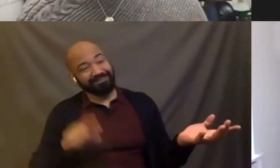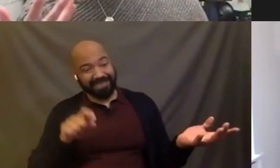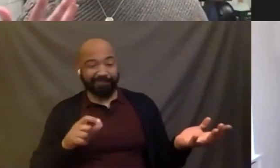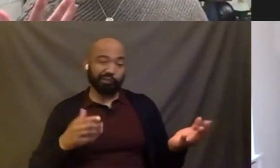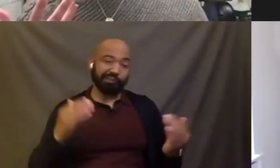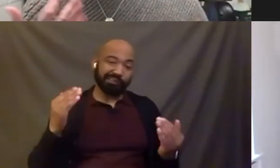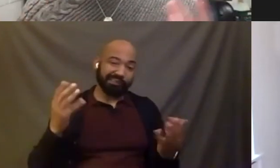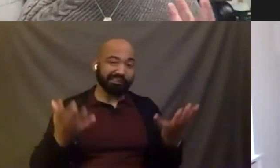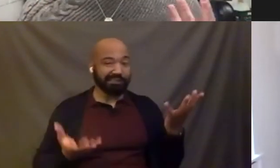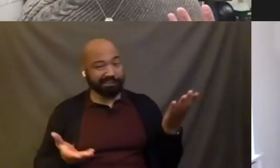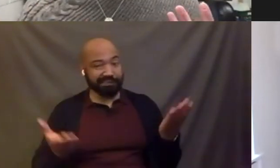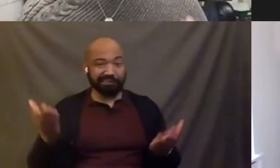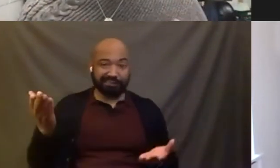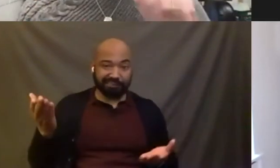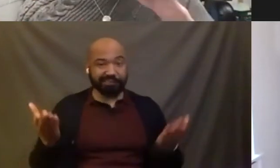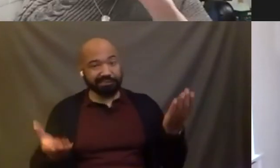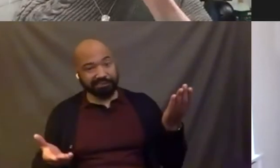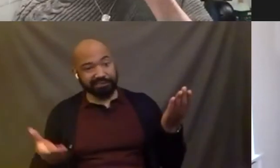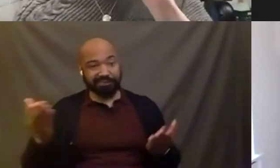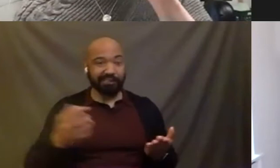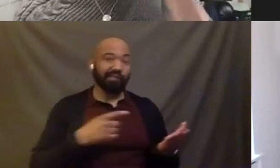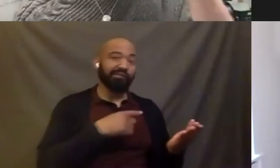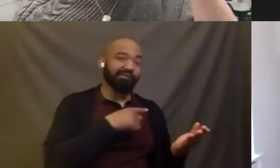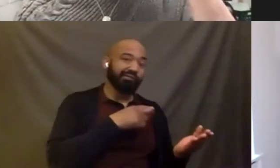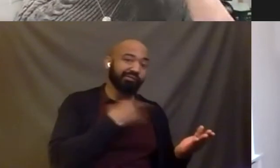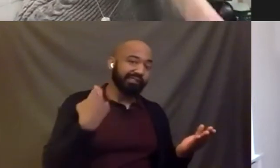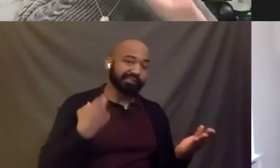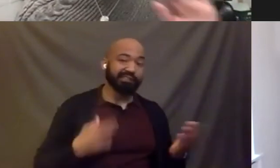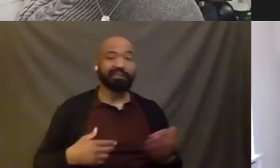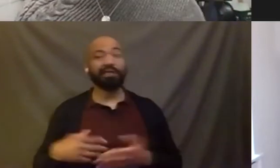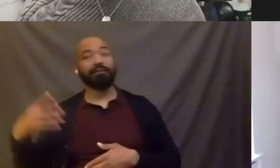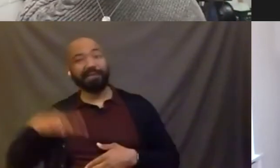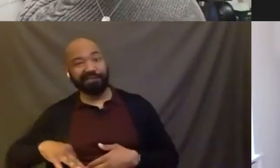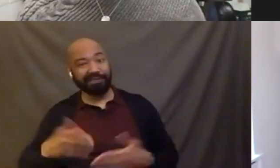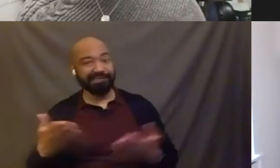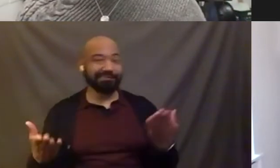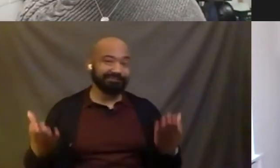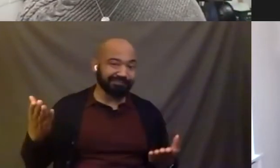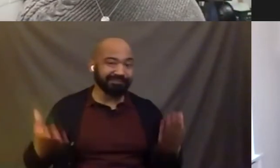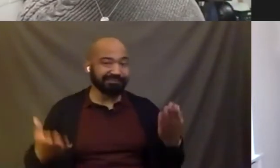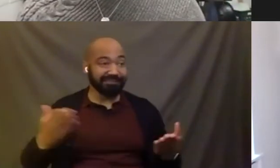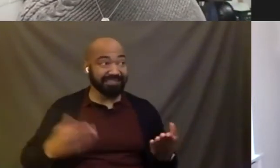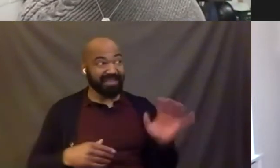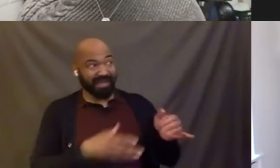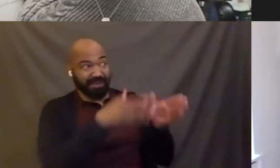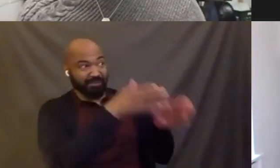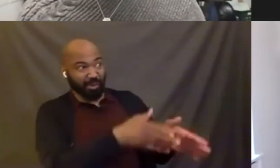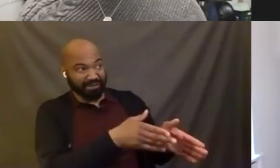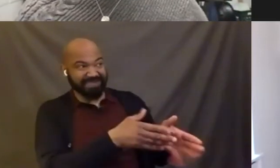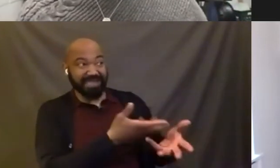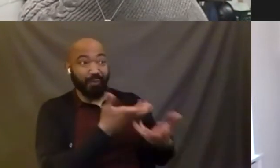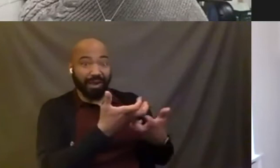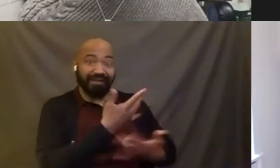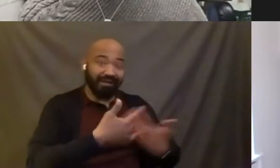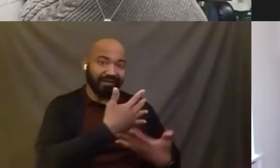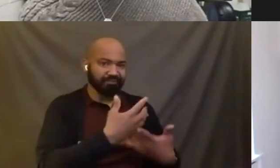out what are those risks, what are those benefits. So if you really want to get together with this person, you're not sure if they're truly telling you the truth, and you're